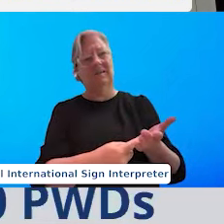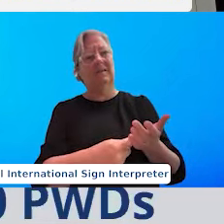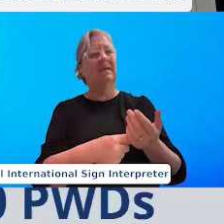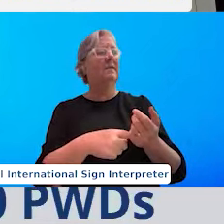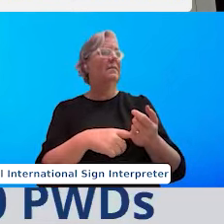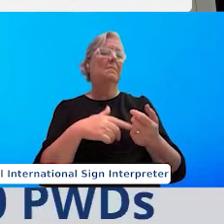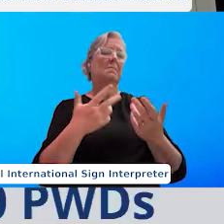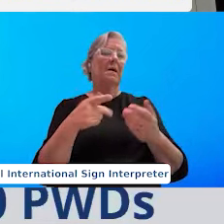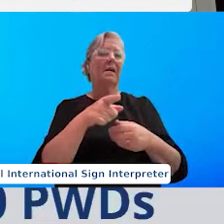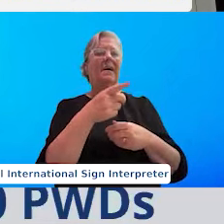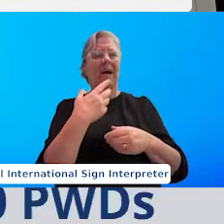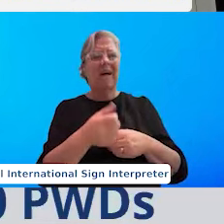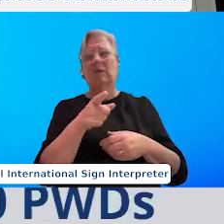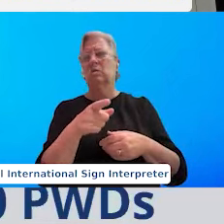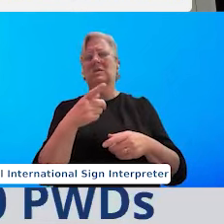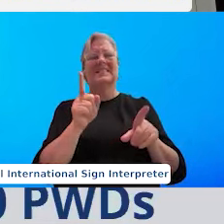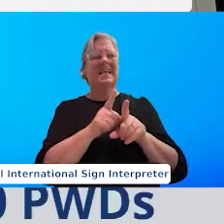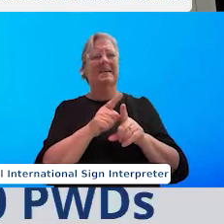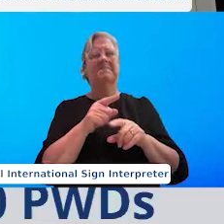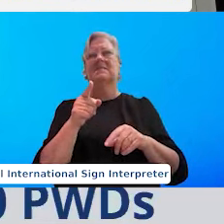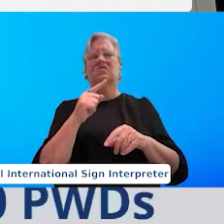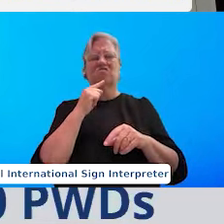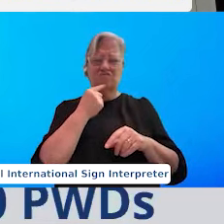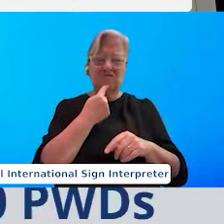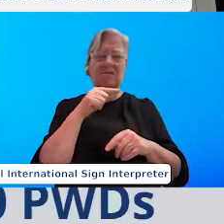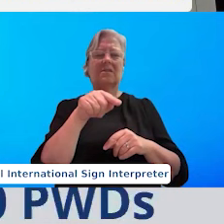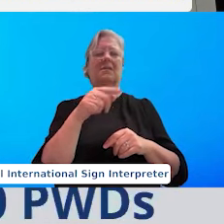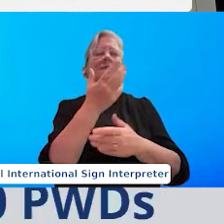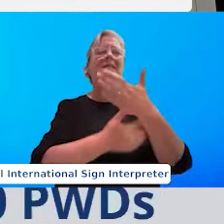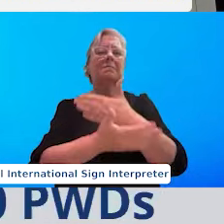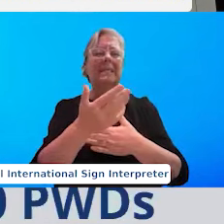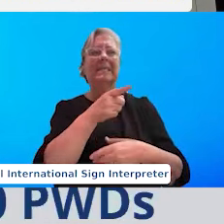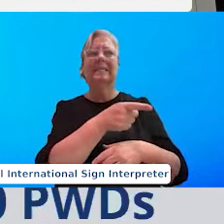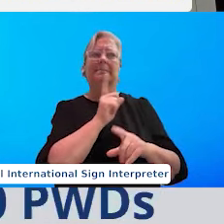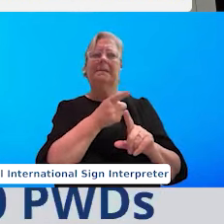with disabilities to have the free and to live